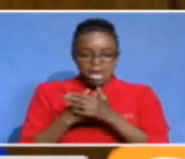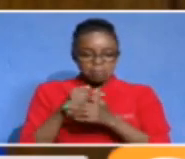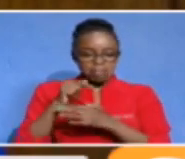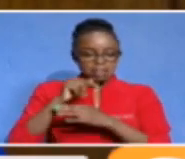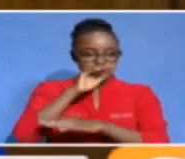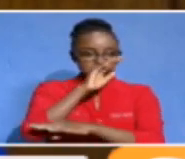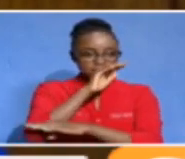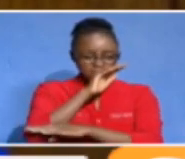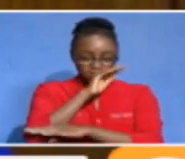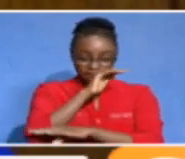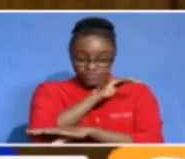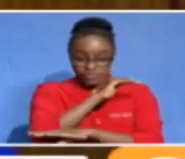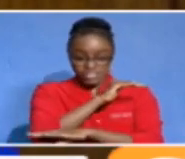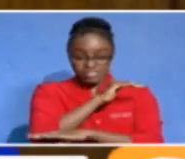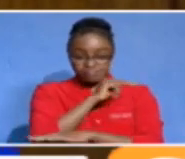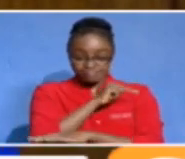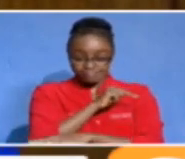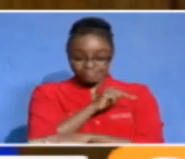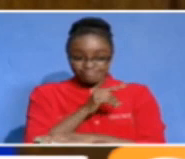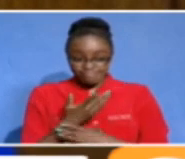evening, this is